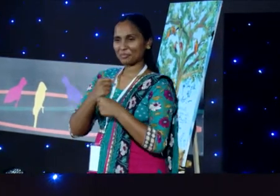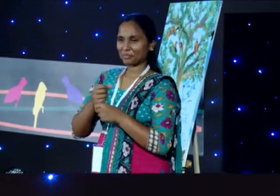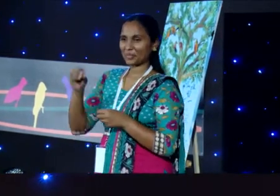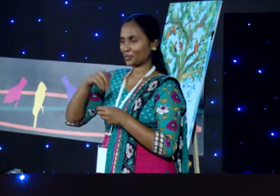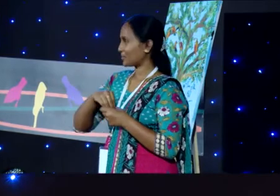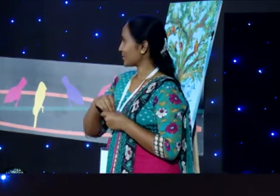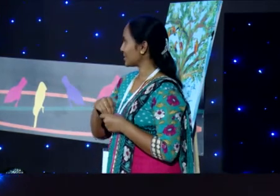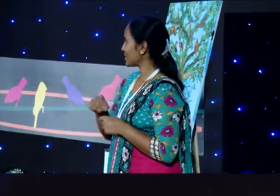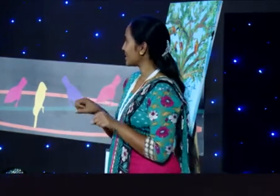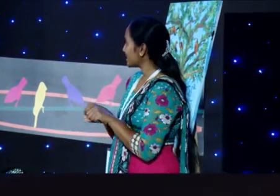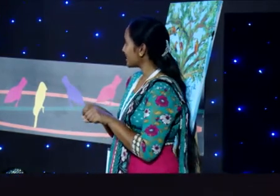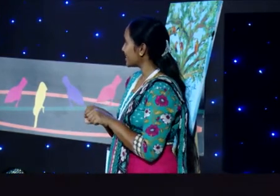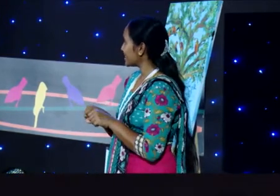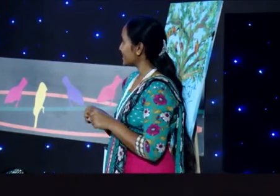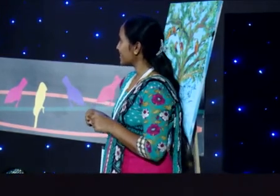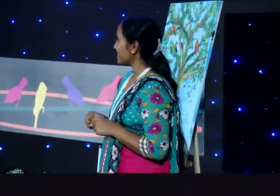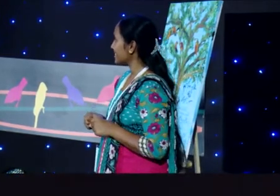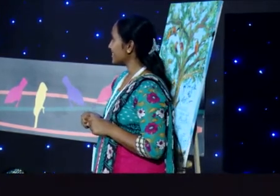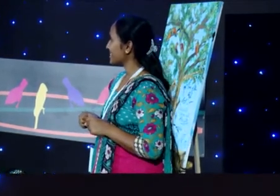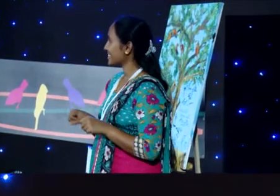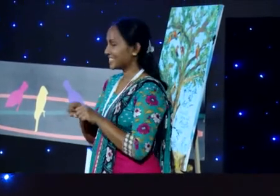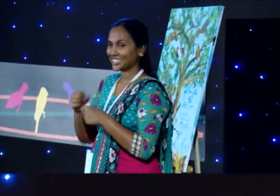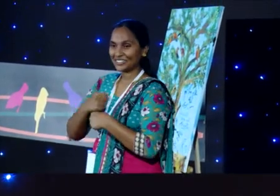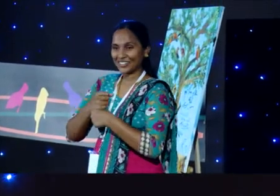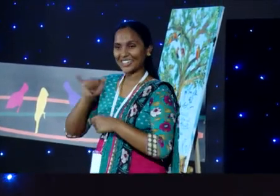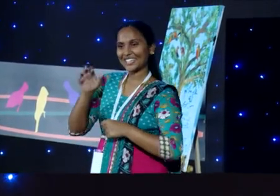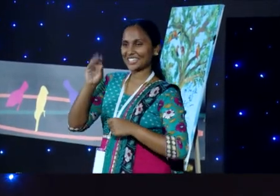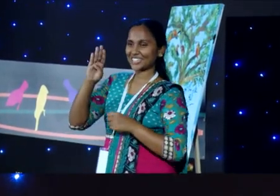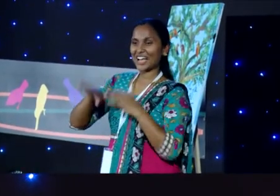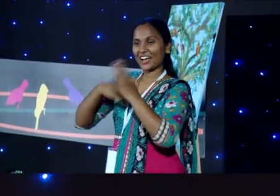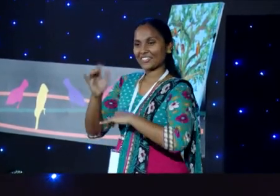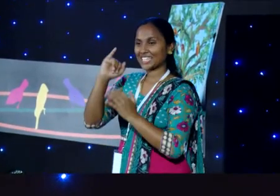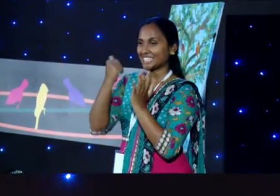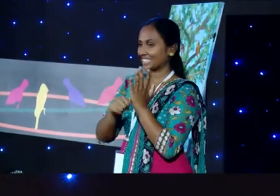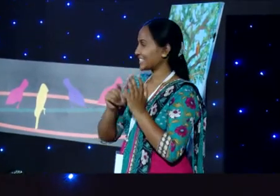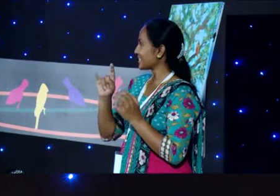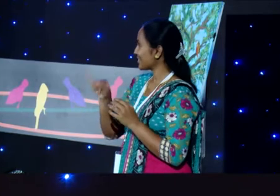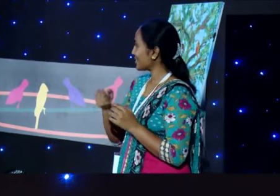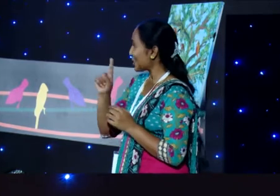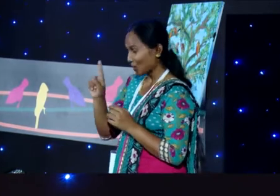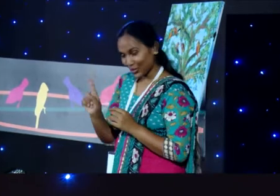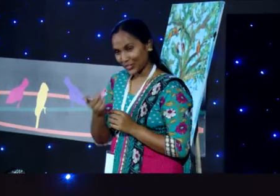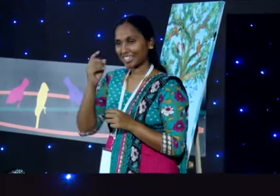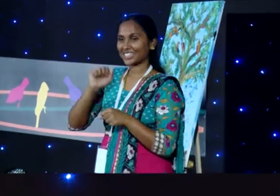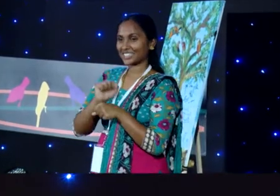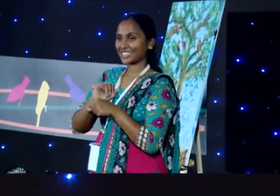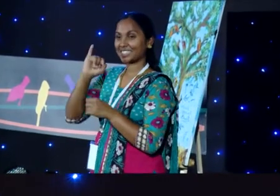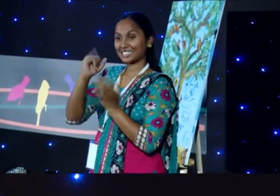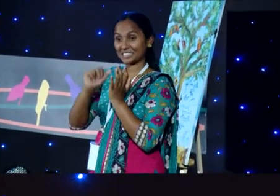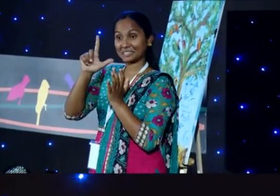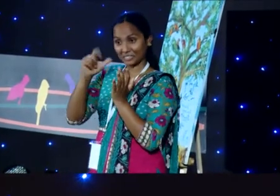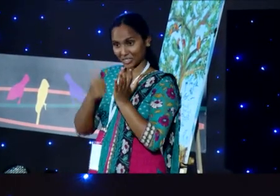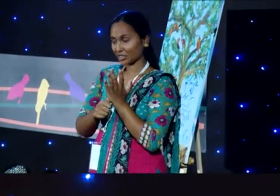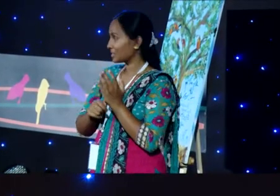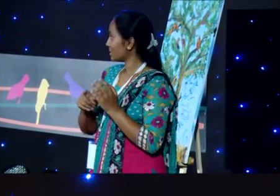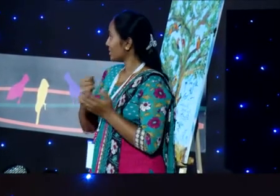get into the business of making shoes. You should probably quit your job. So after 6 months, that was the only job I did ever. After 6-7 months, I